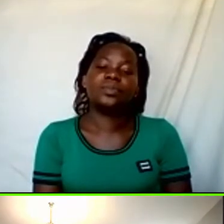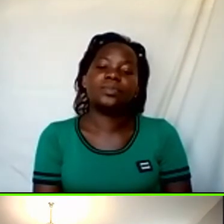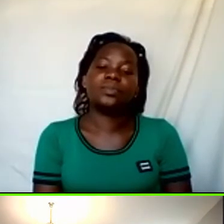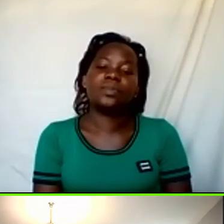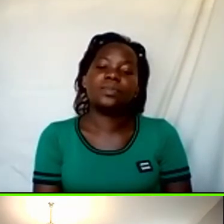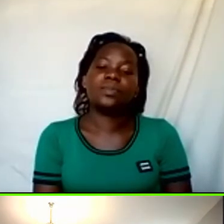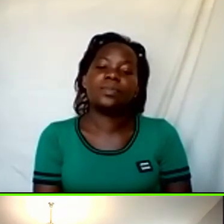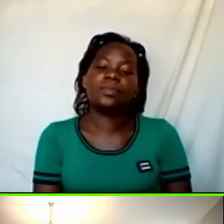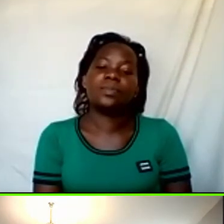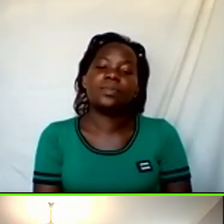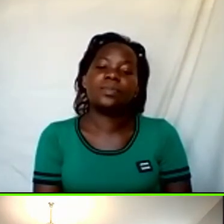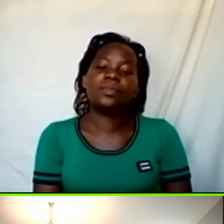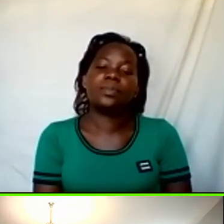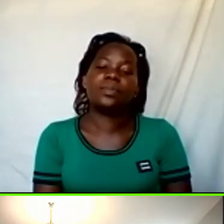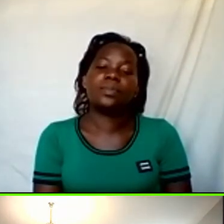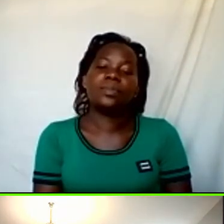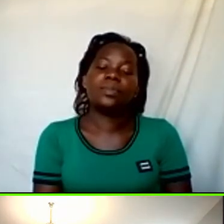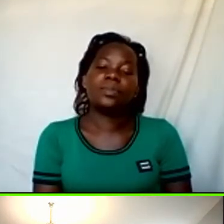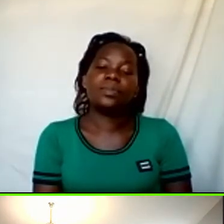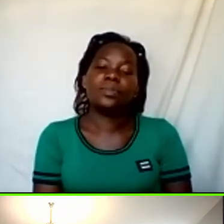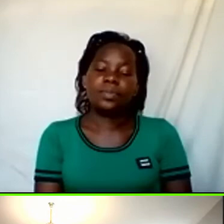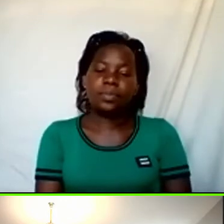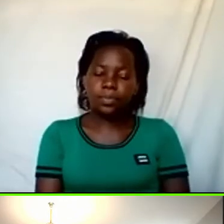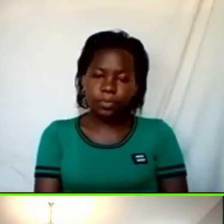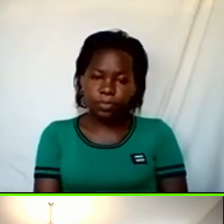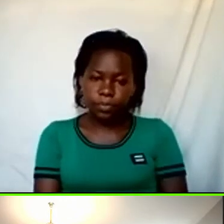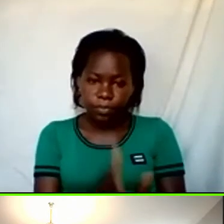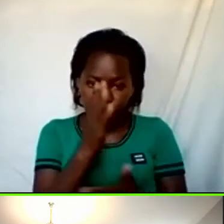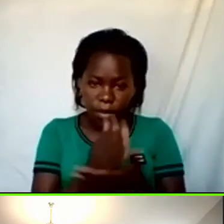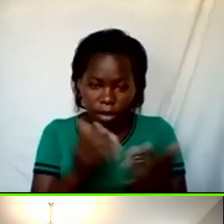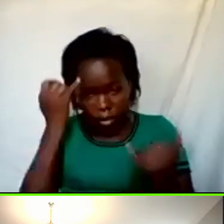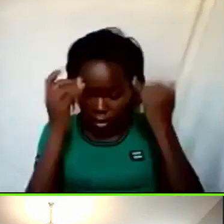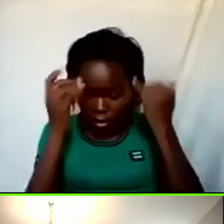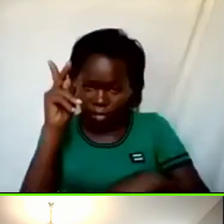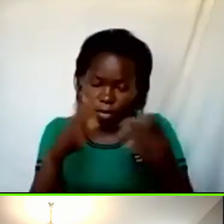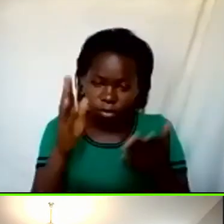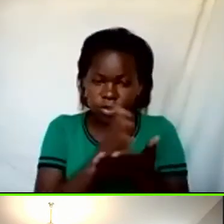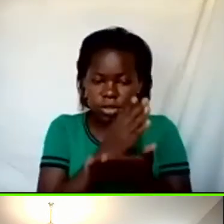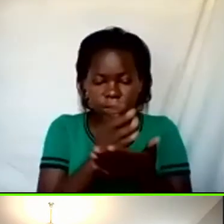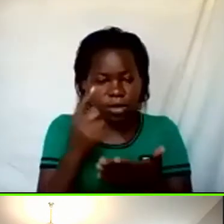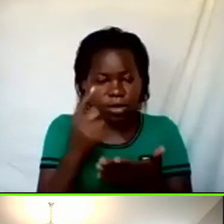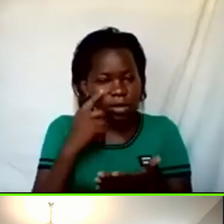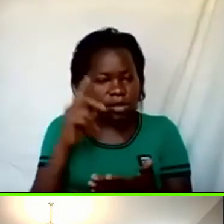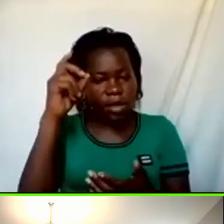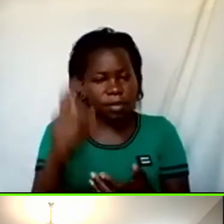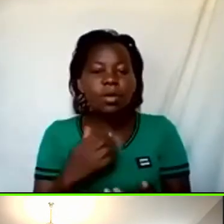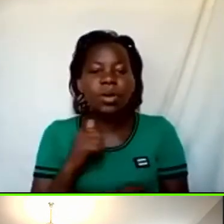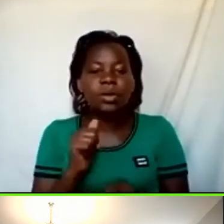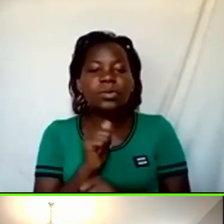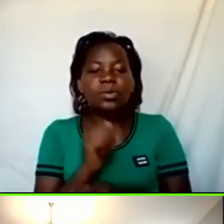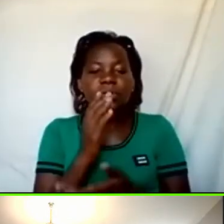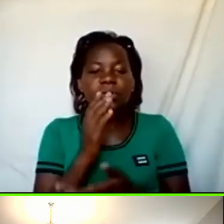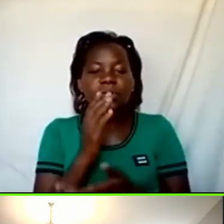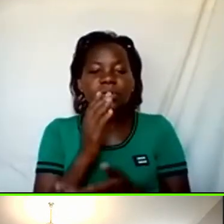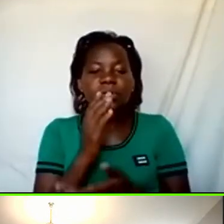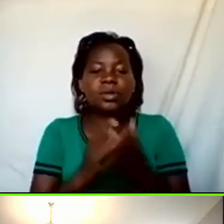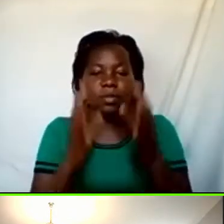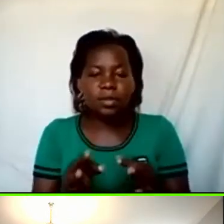ideas that people are sharing here. I saw someone who was wanting to do something around goats. You want to do an entire value